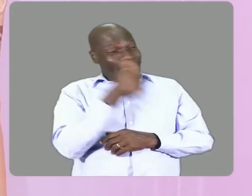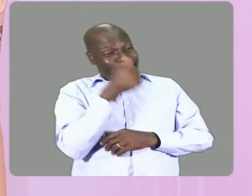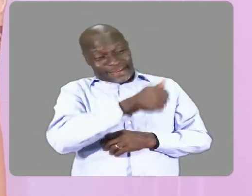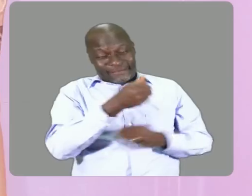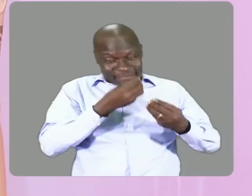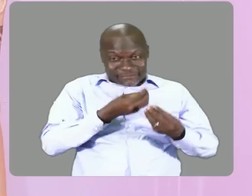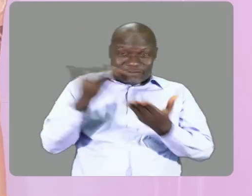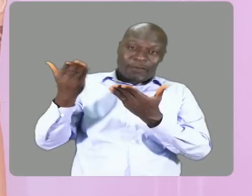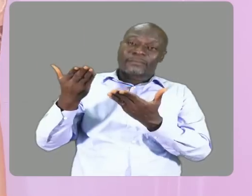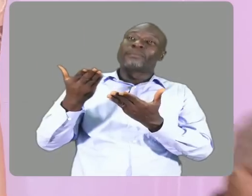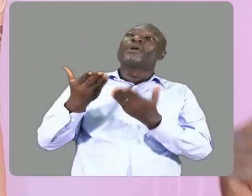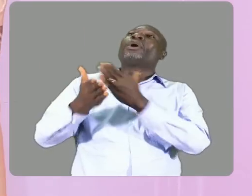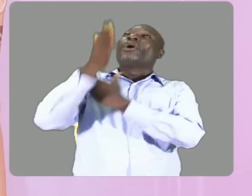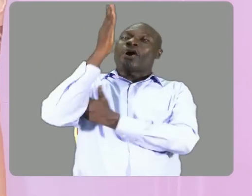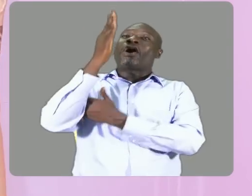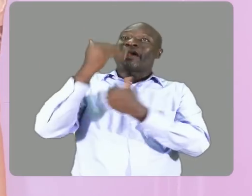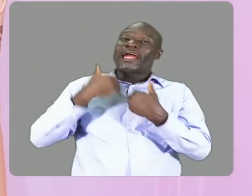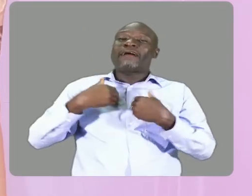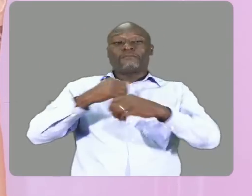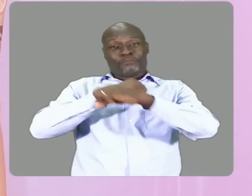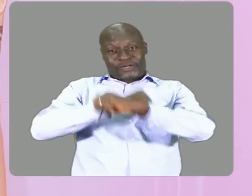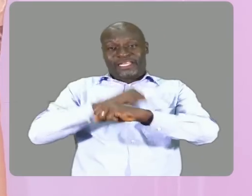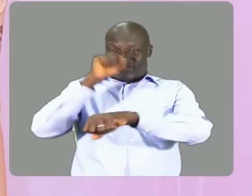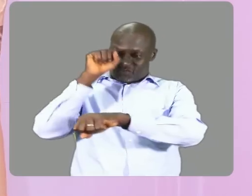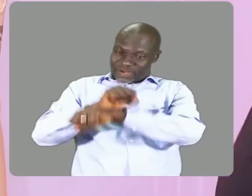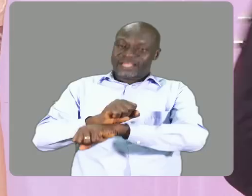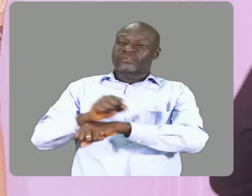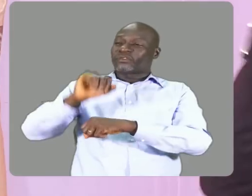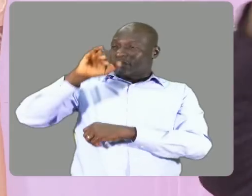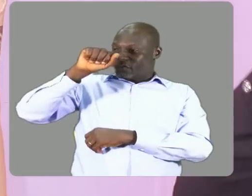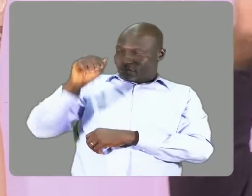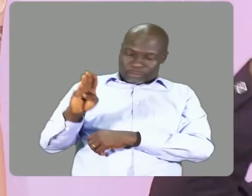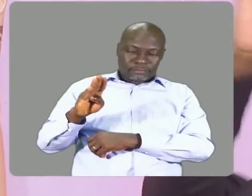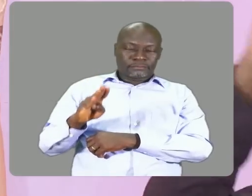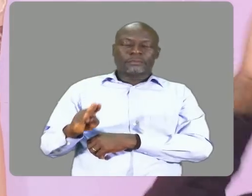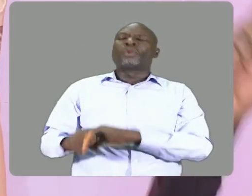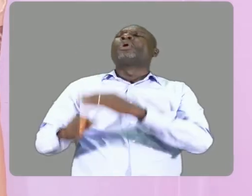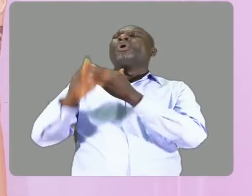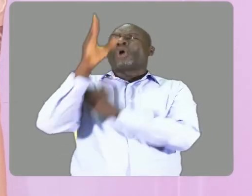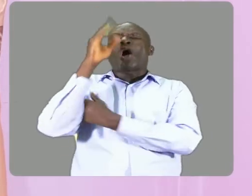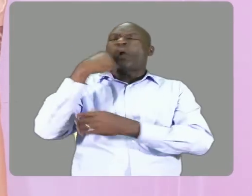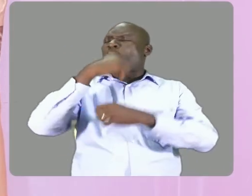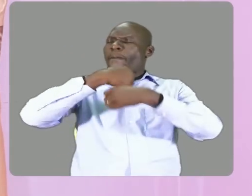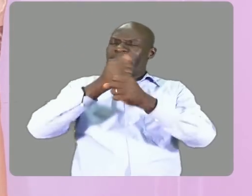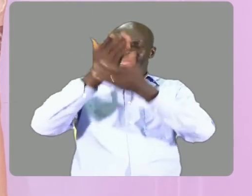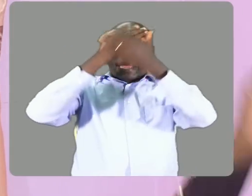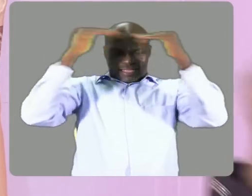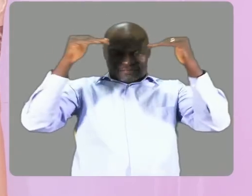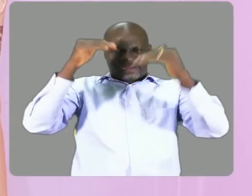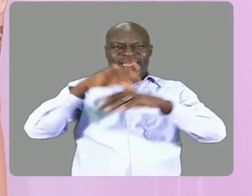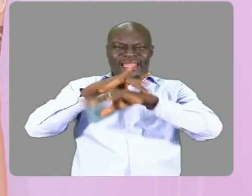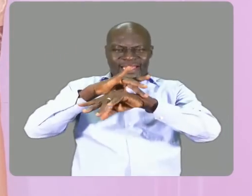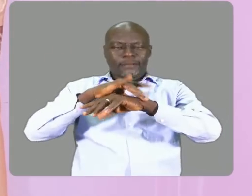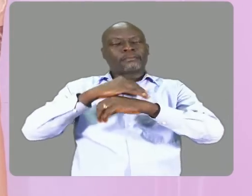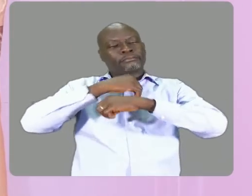adwuma so enti me ka kire enne se utwedi ampoko kroko bo so bo asase no o